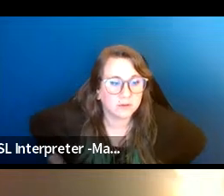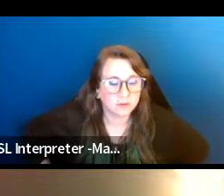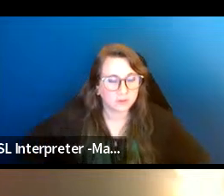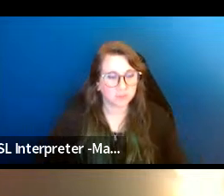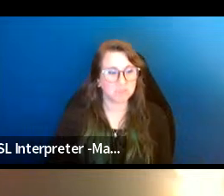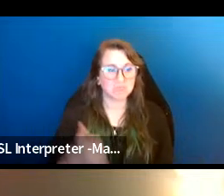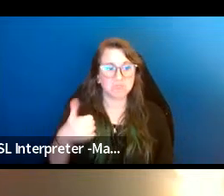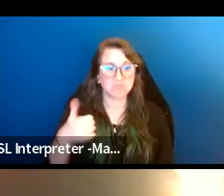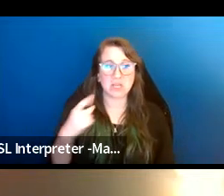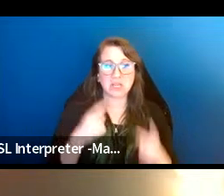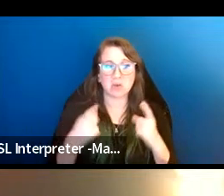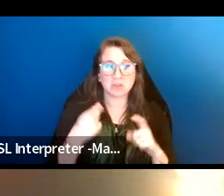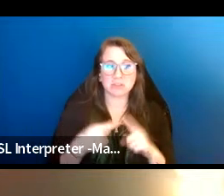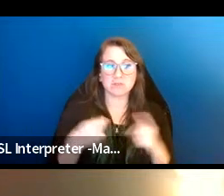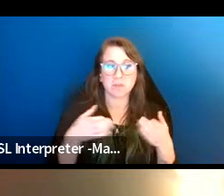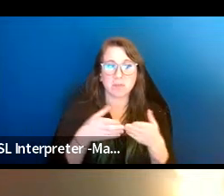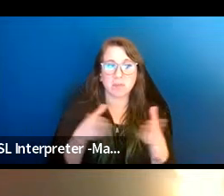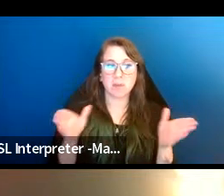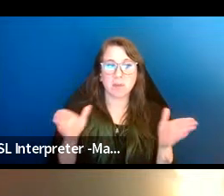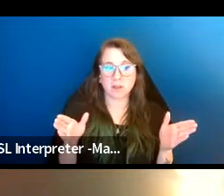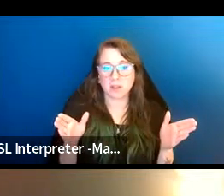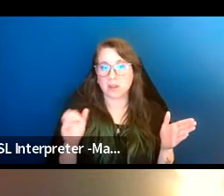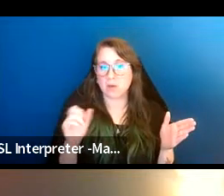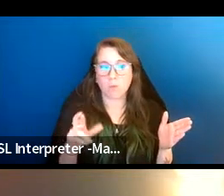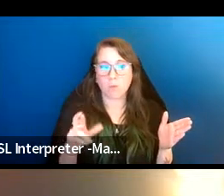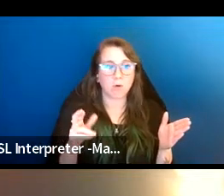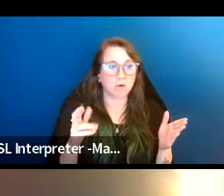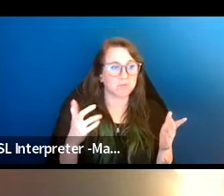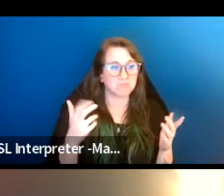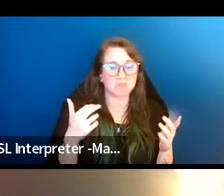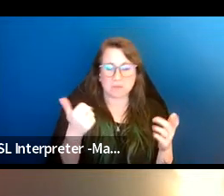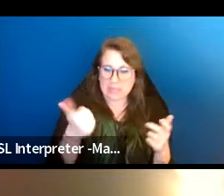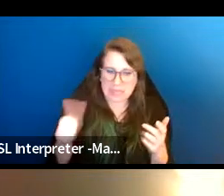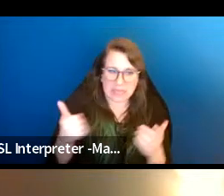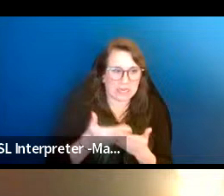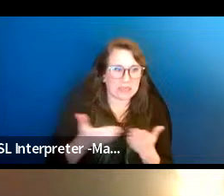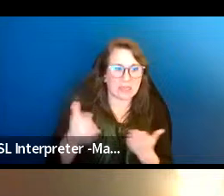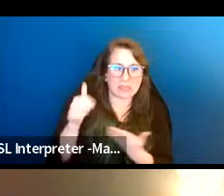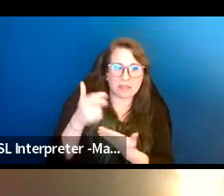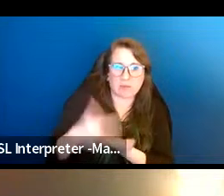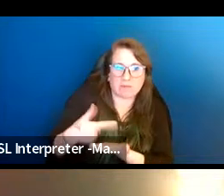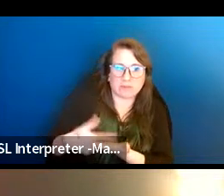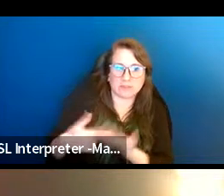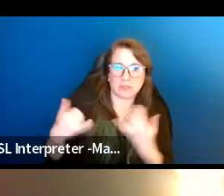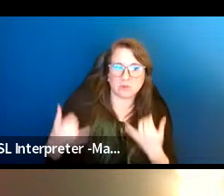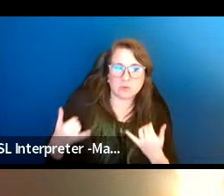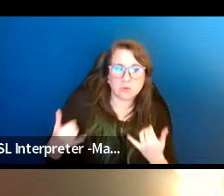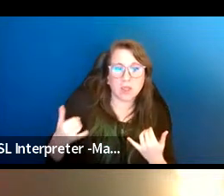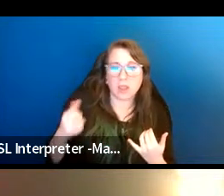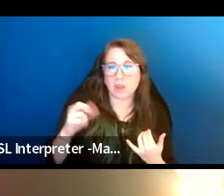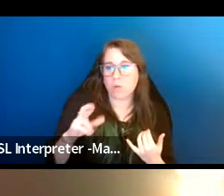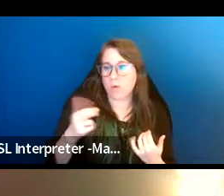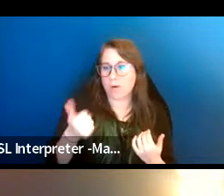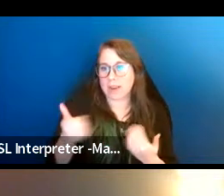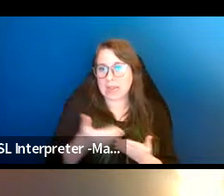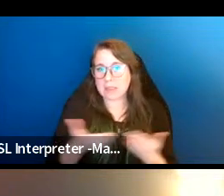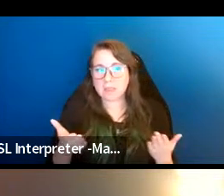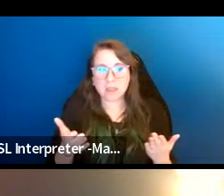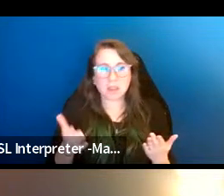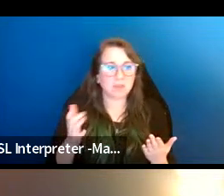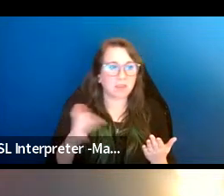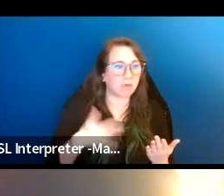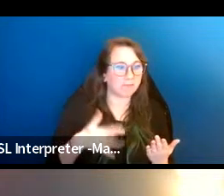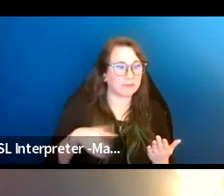Any questions from the public? Any questions? It could be any items that we discussed today or any items that you believe that need to